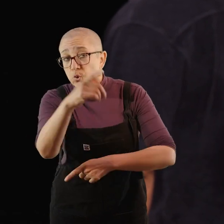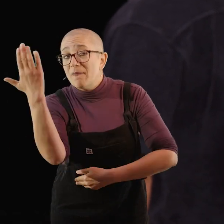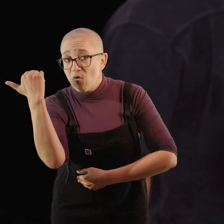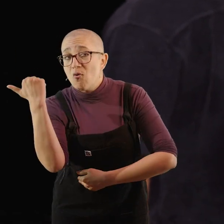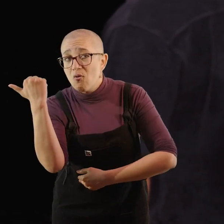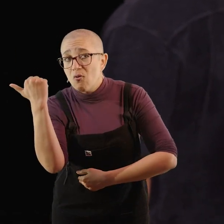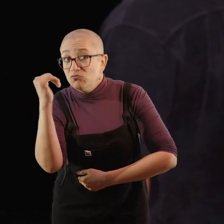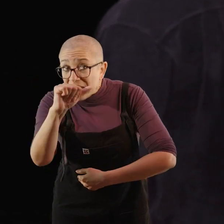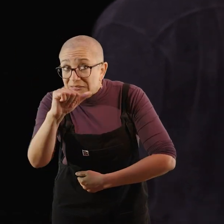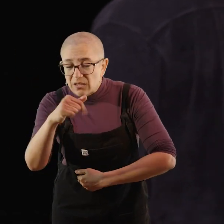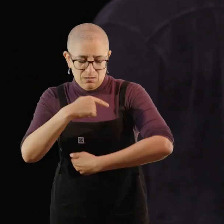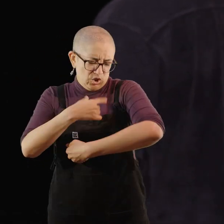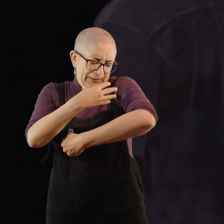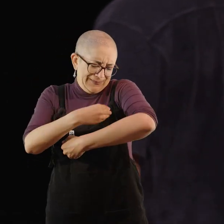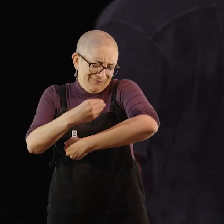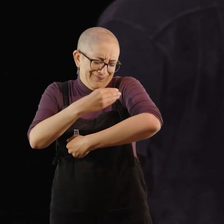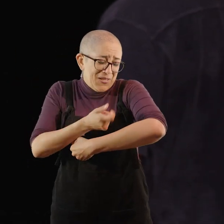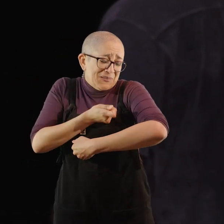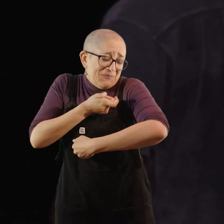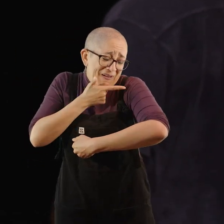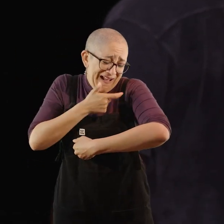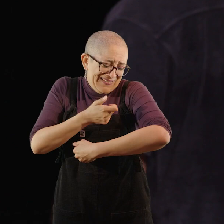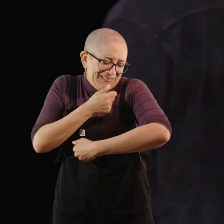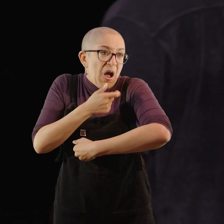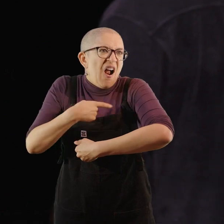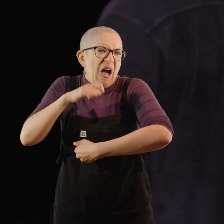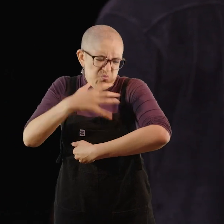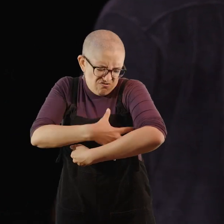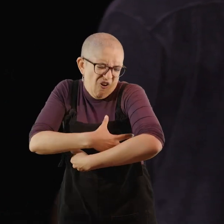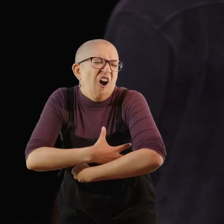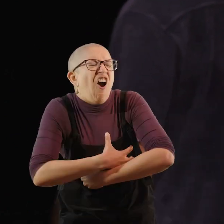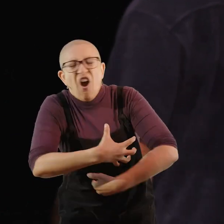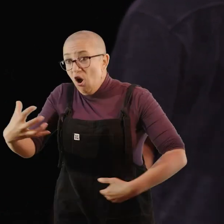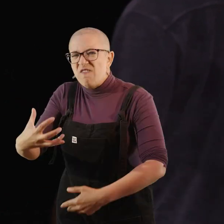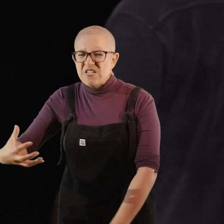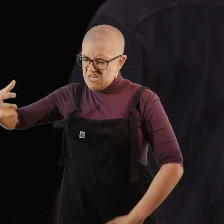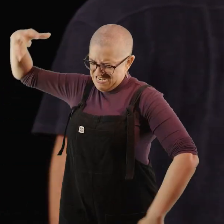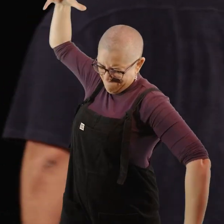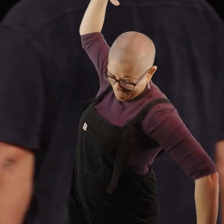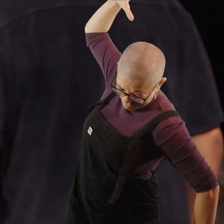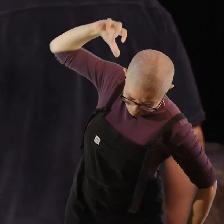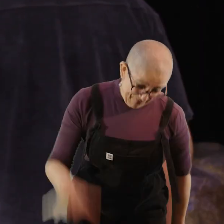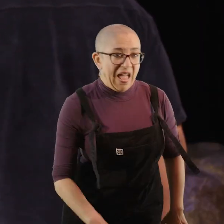would, while she were smiling in my face, have plucked my nipple from her boneless gums